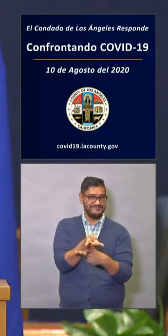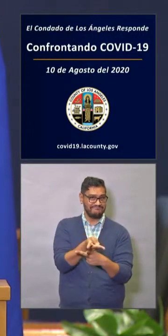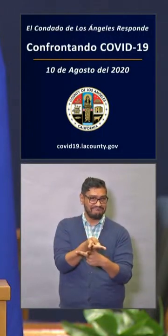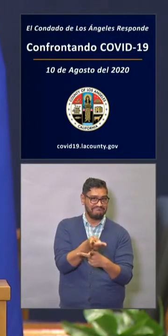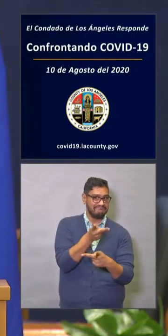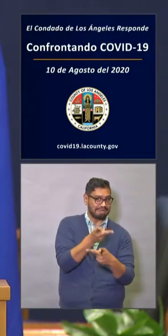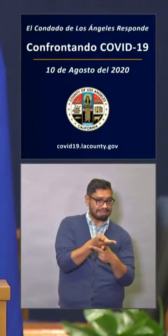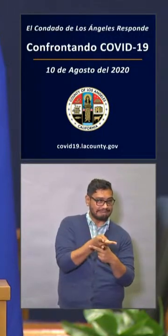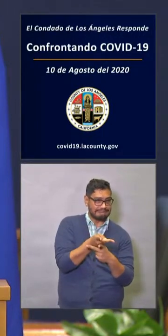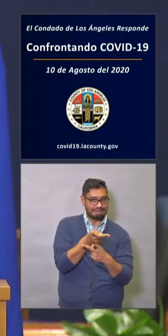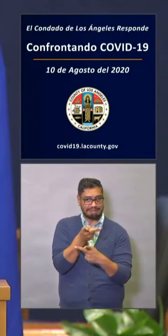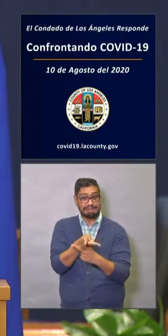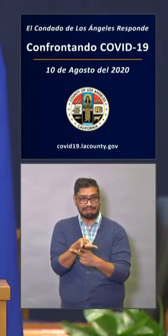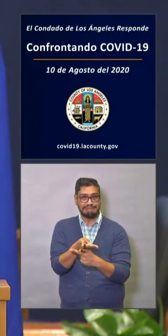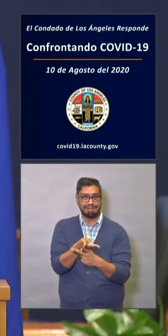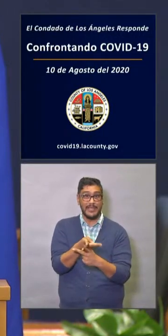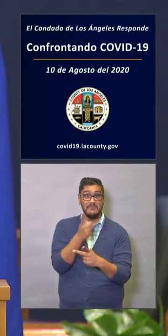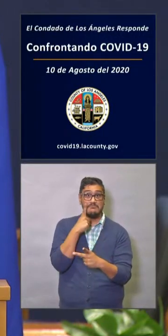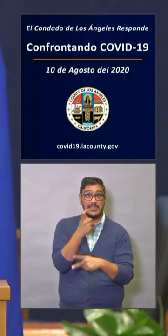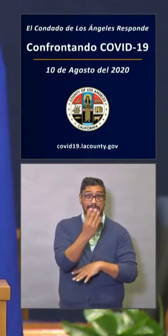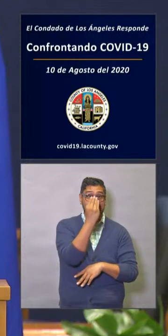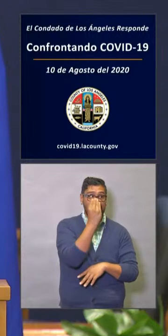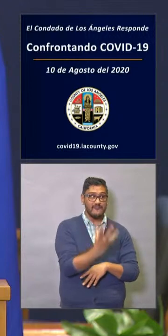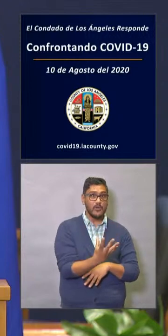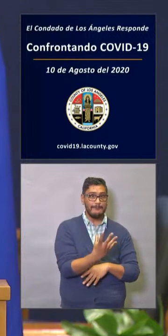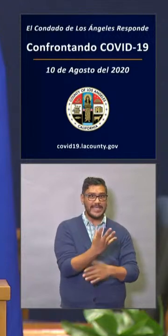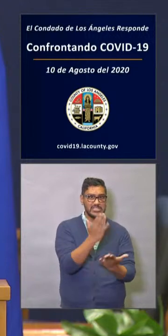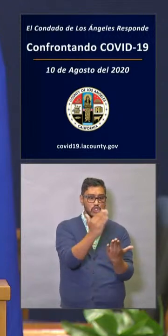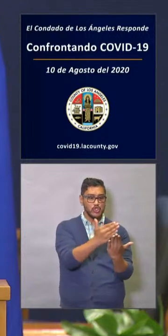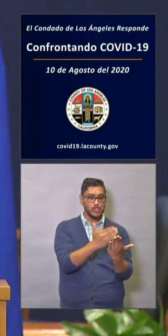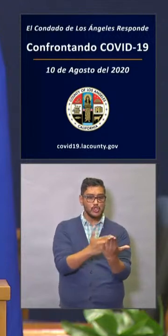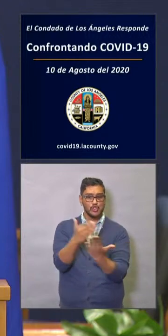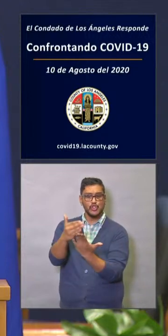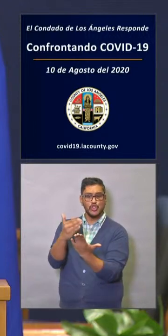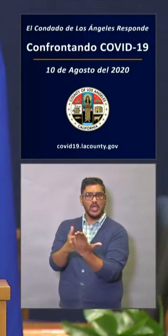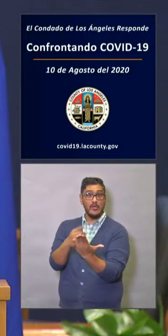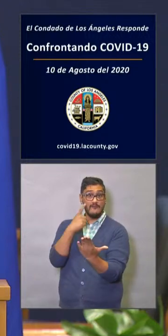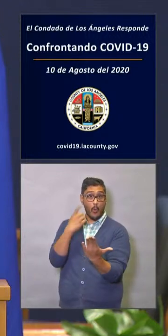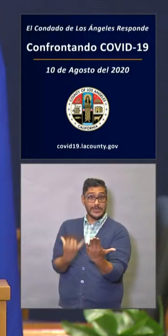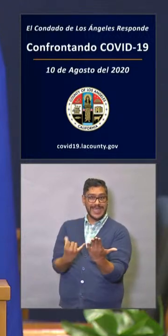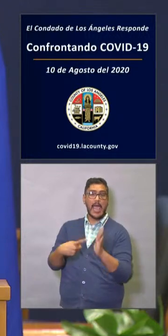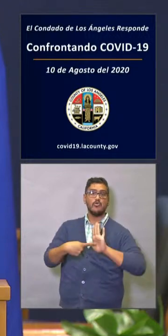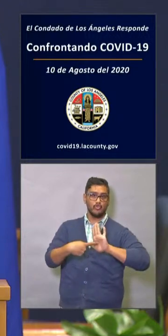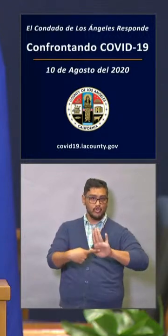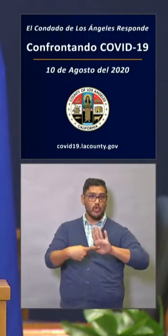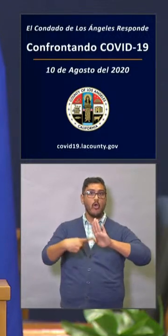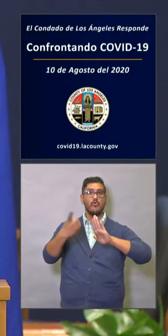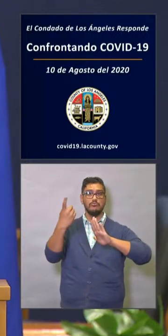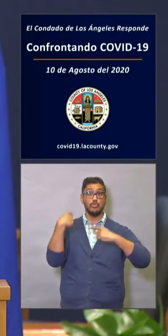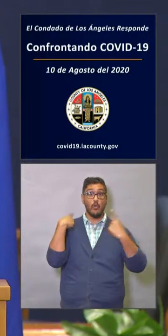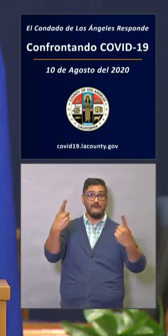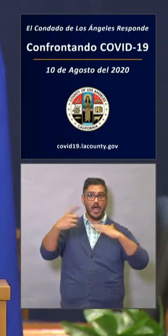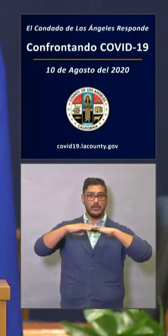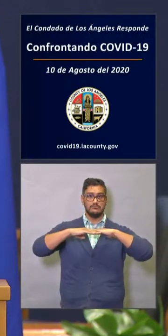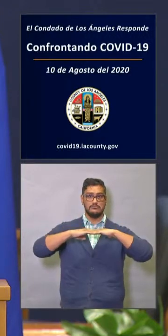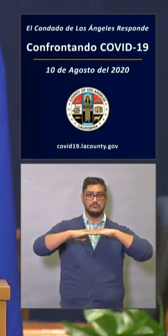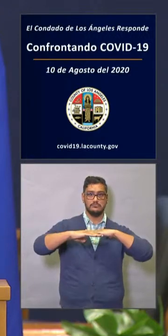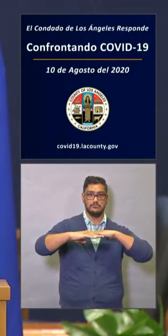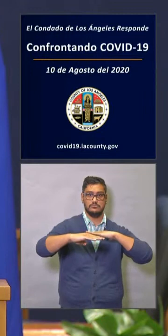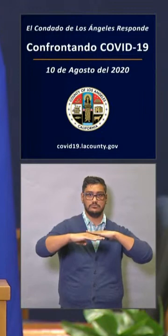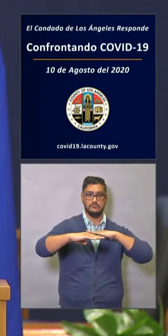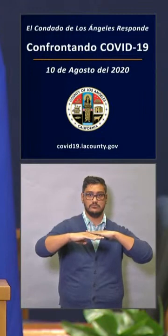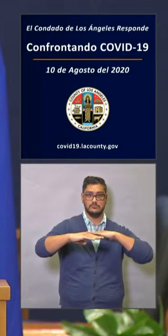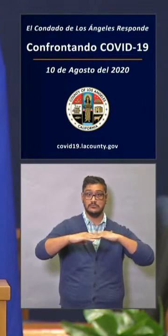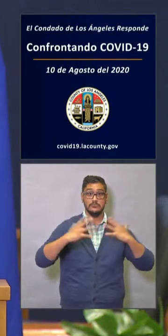a pesar de que nuestros datos demuestran señales de estabilidad. Esto es lo que estamos viendo.